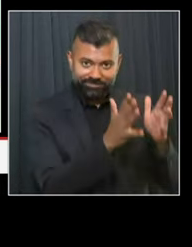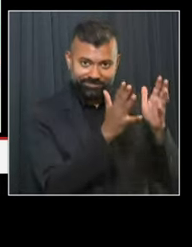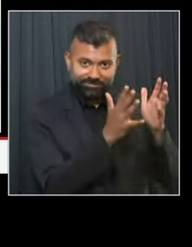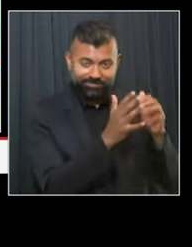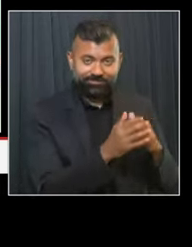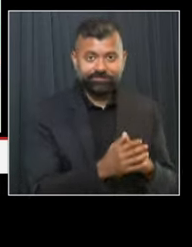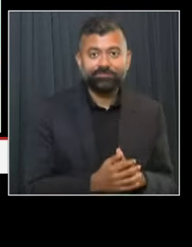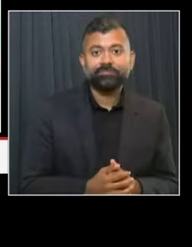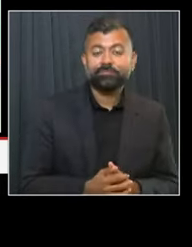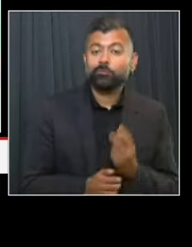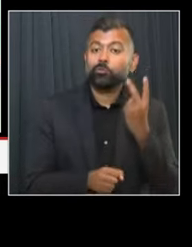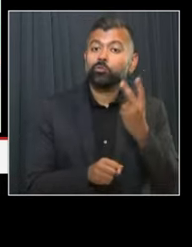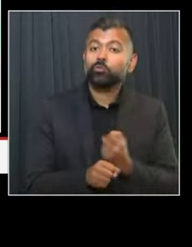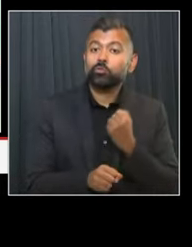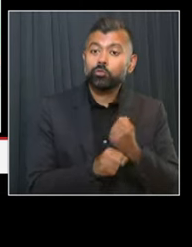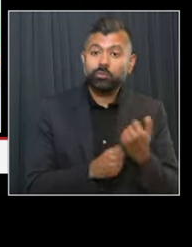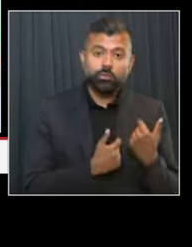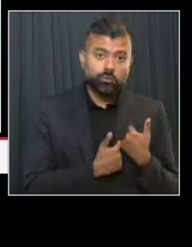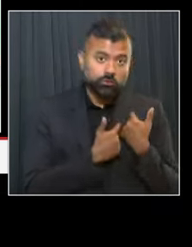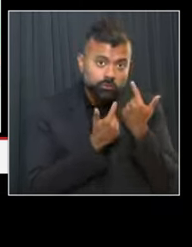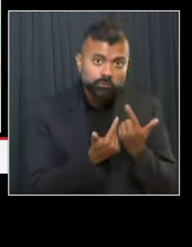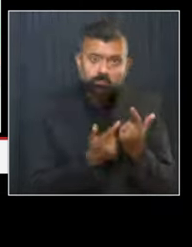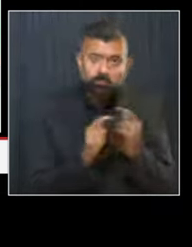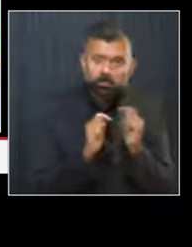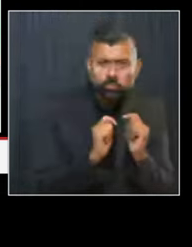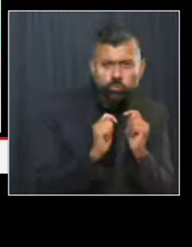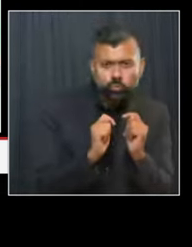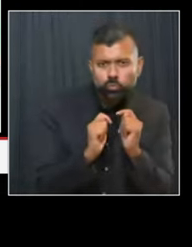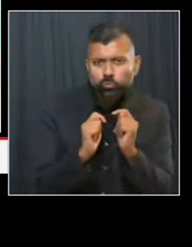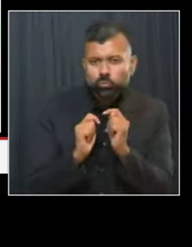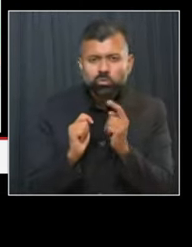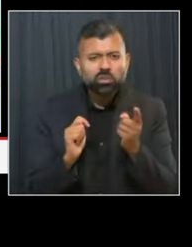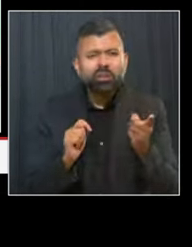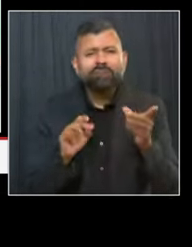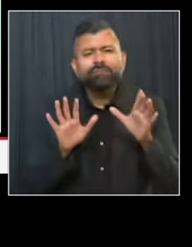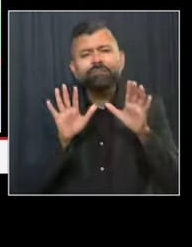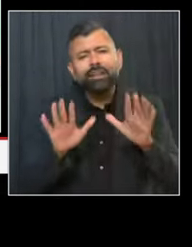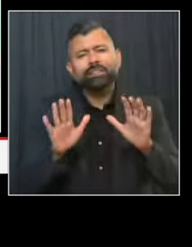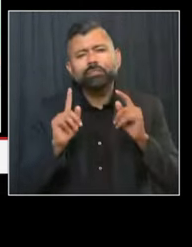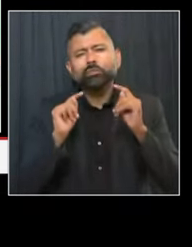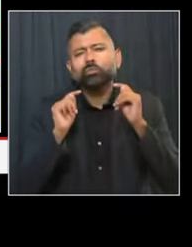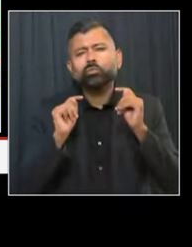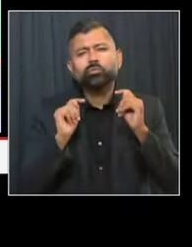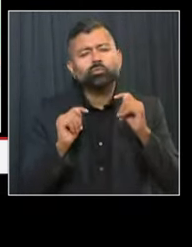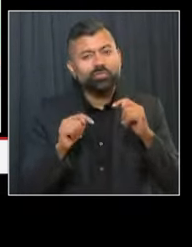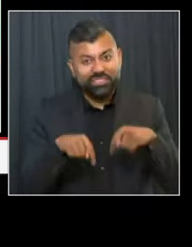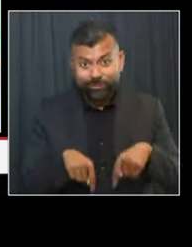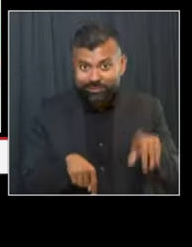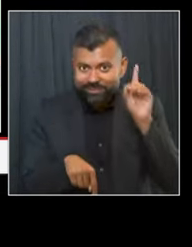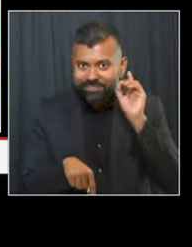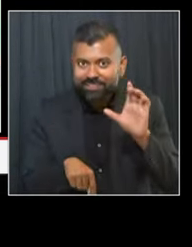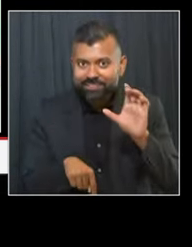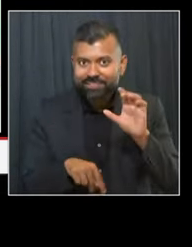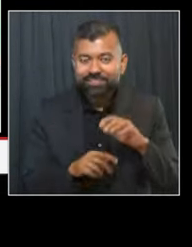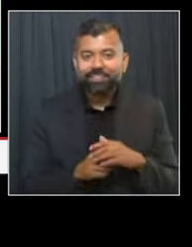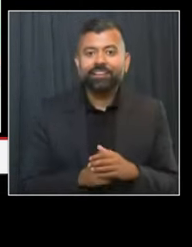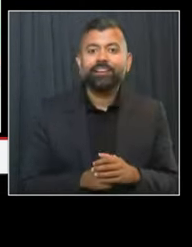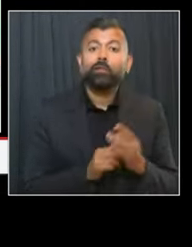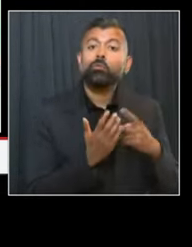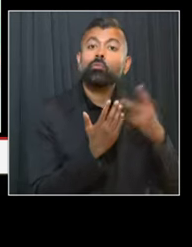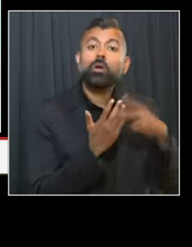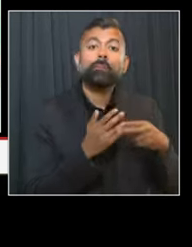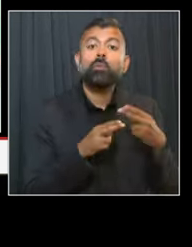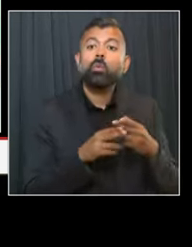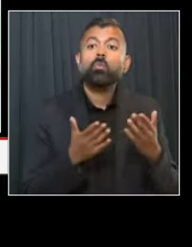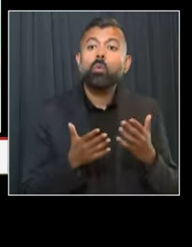delivered outstanding results for her students. Very importantly, she also discovered her passion and has